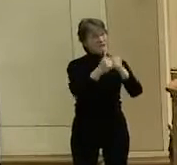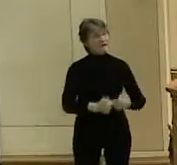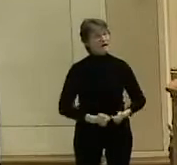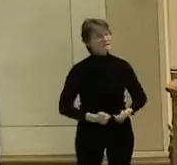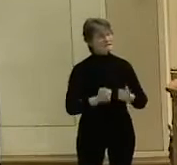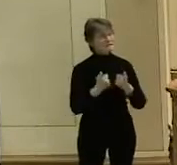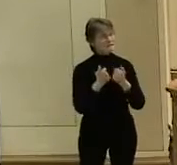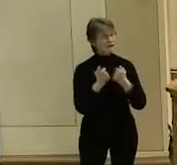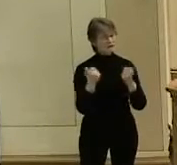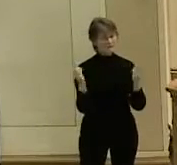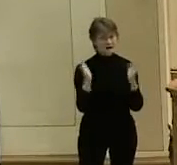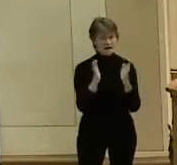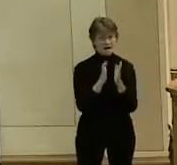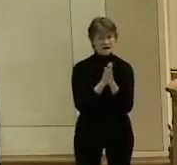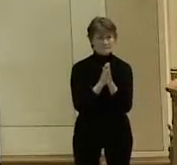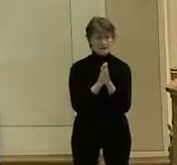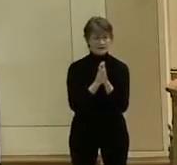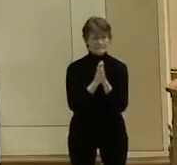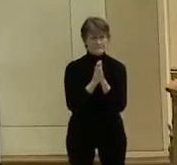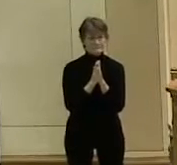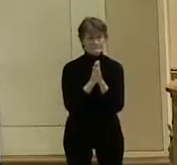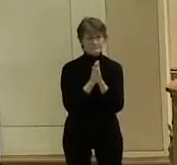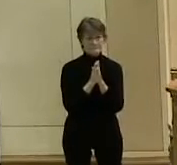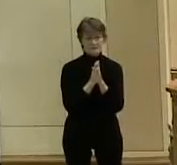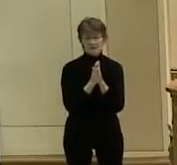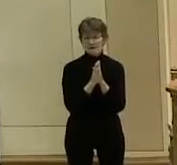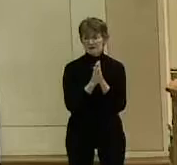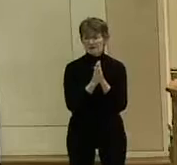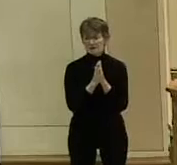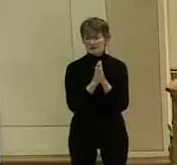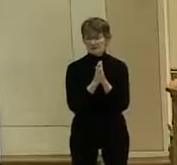to everlasting life.